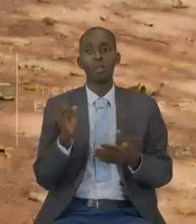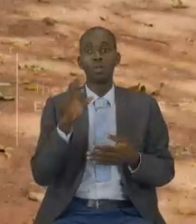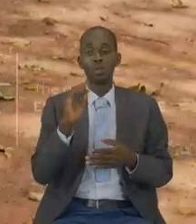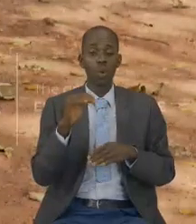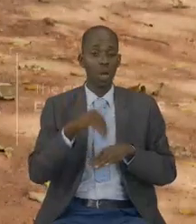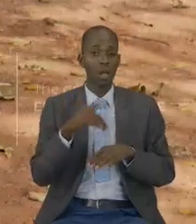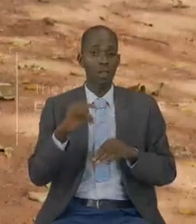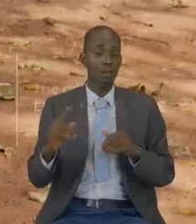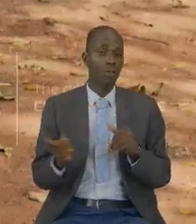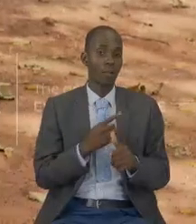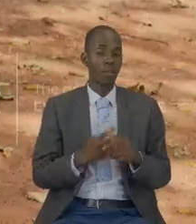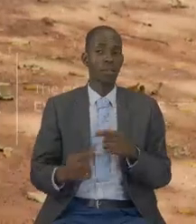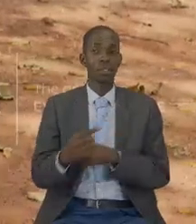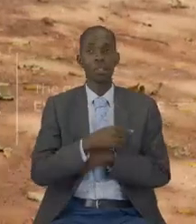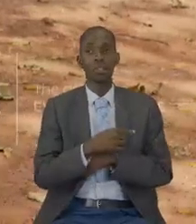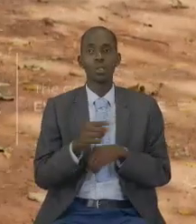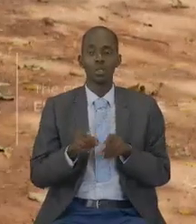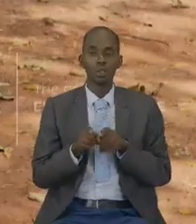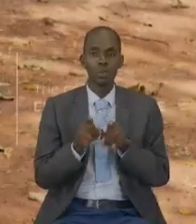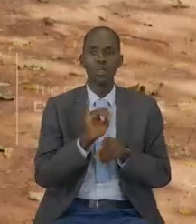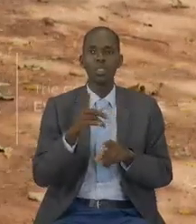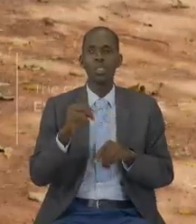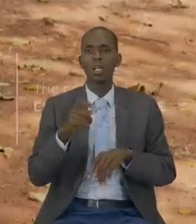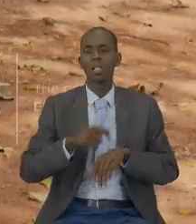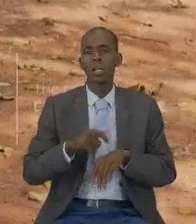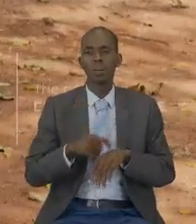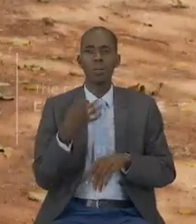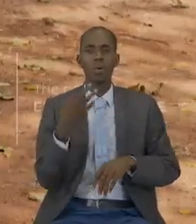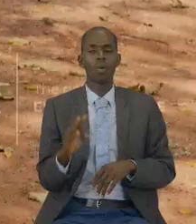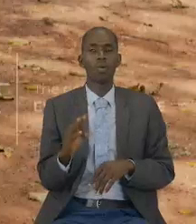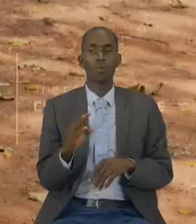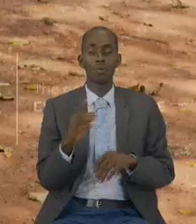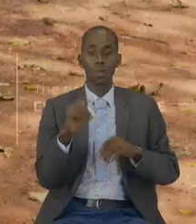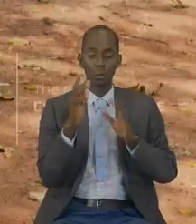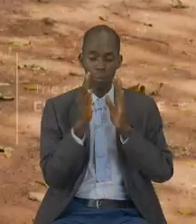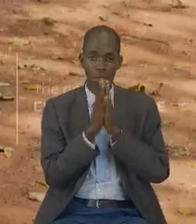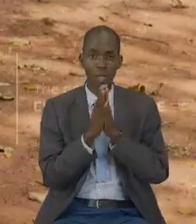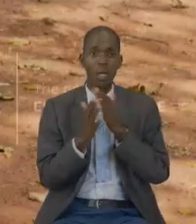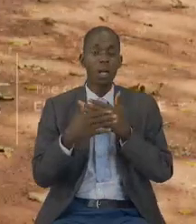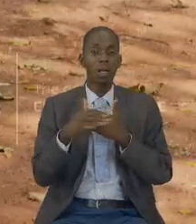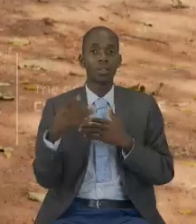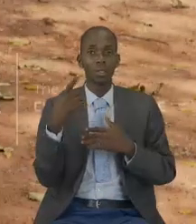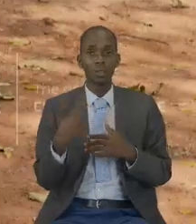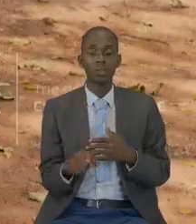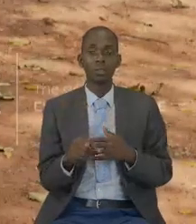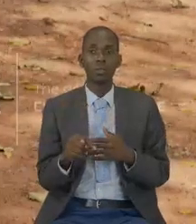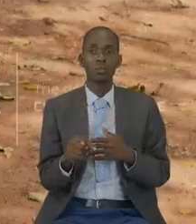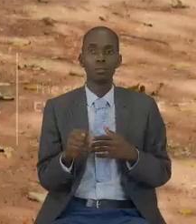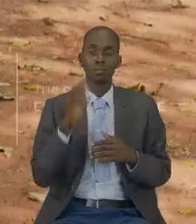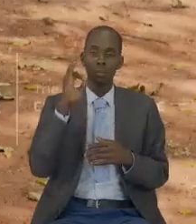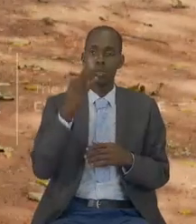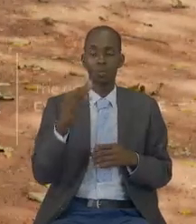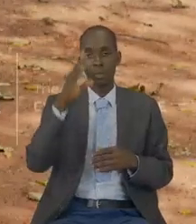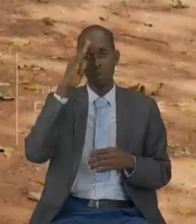day, during the time of prayer, after the preaching of the man of God, he said we should